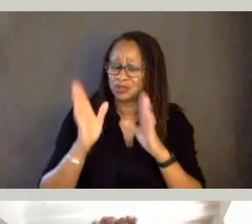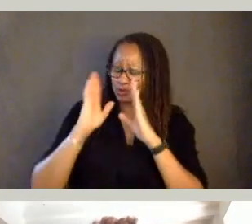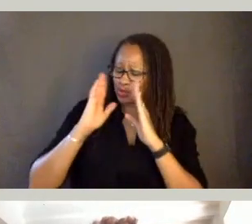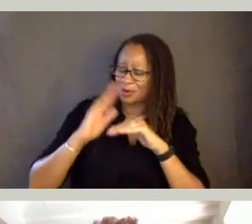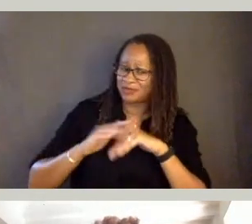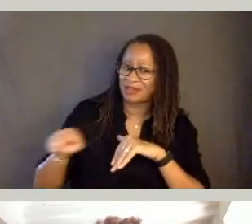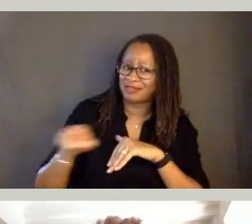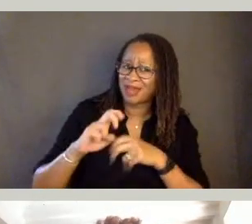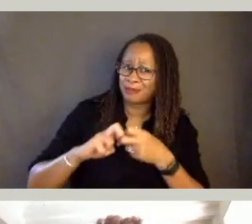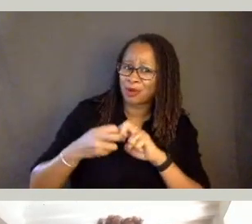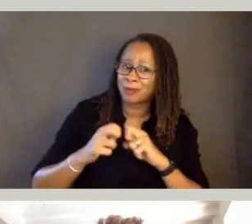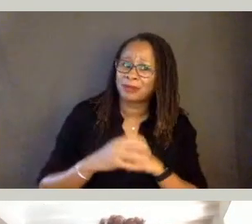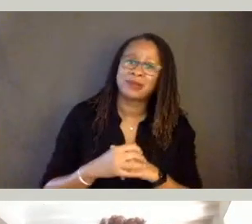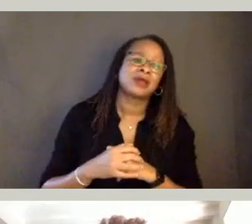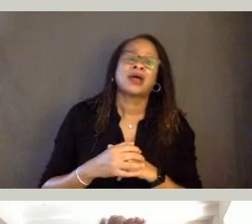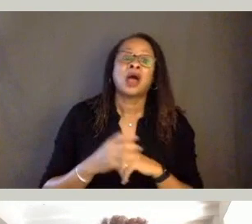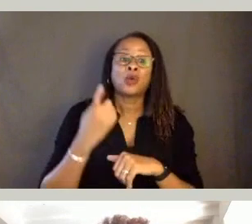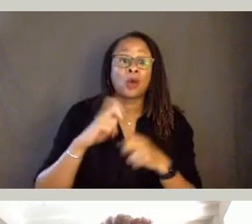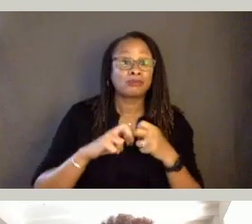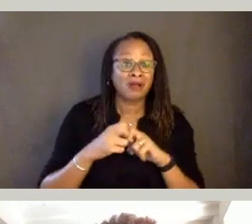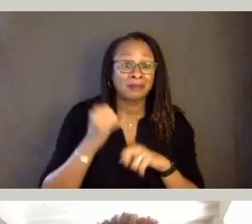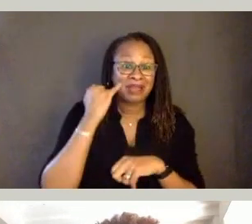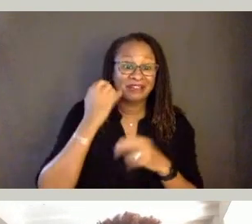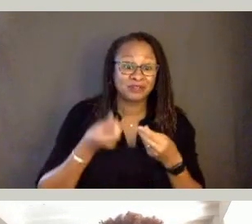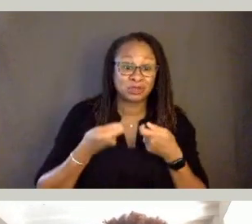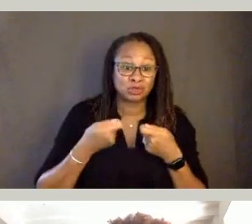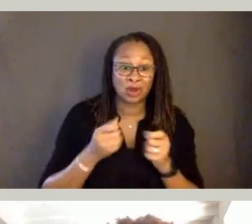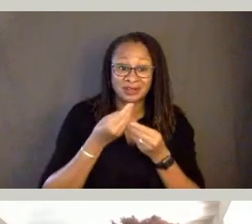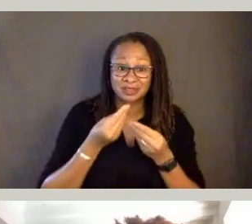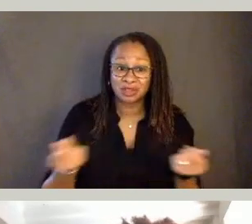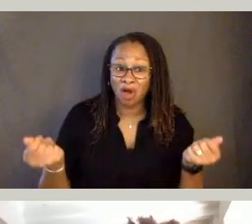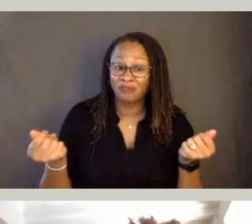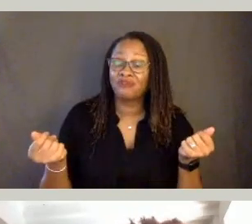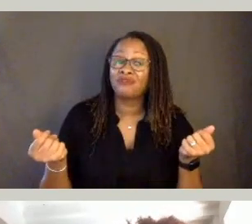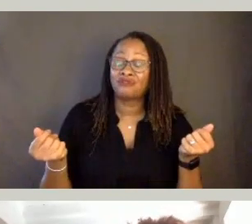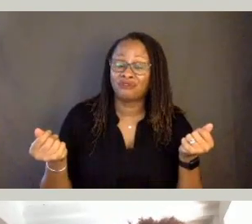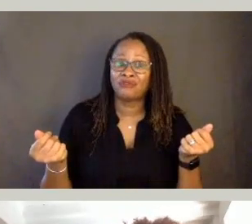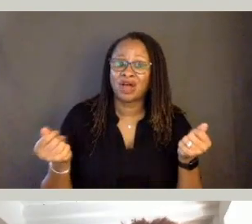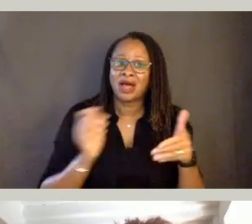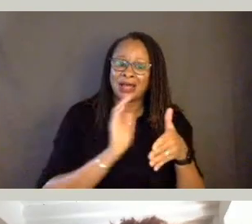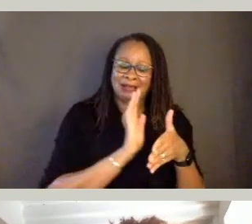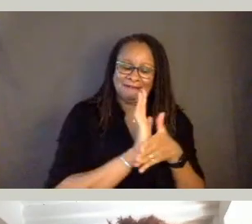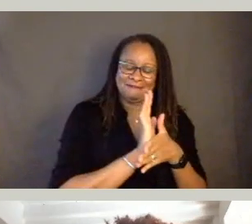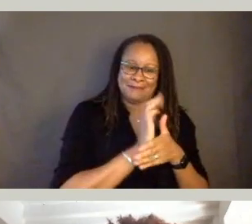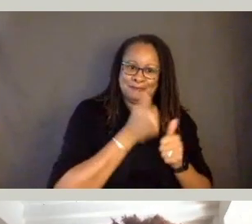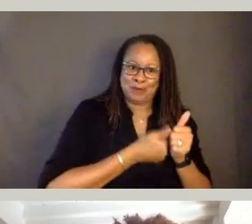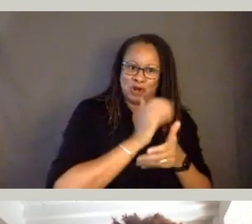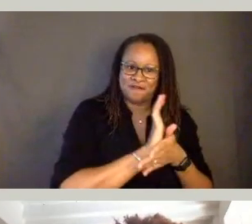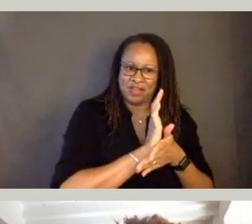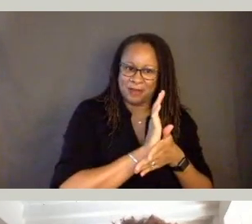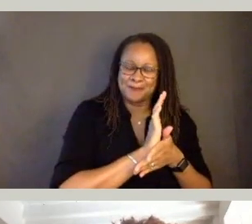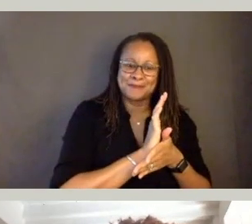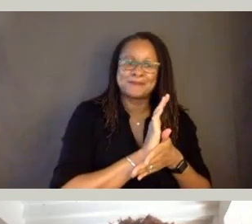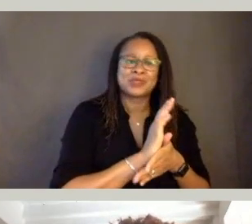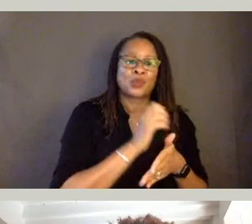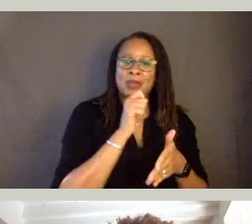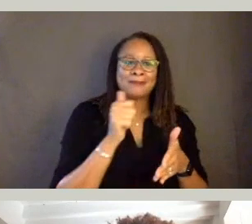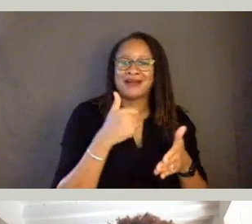problems I think is that if we try to solve this on a film by film basis, we may not get